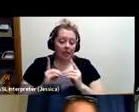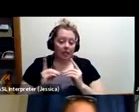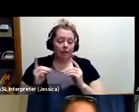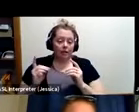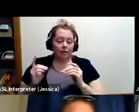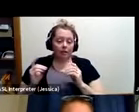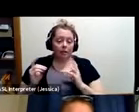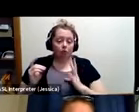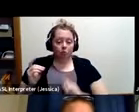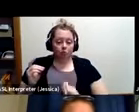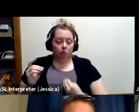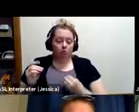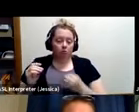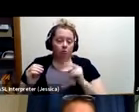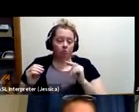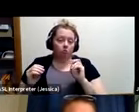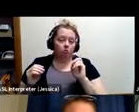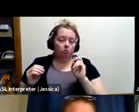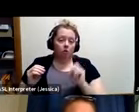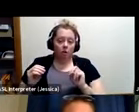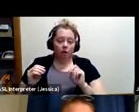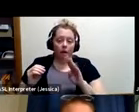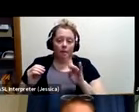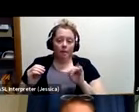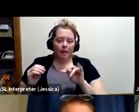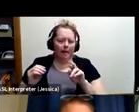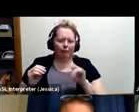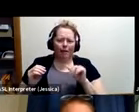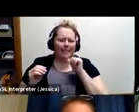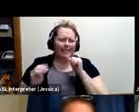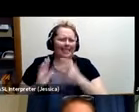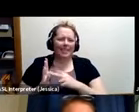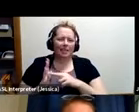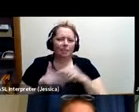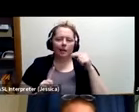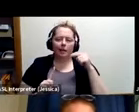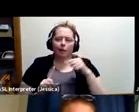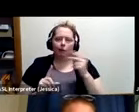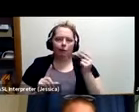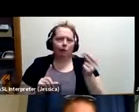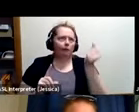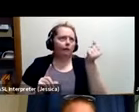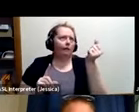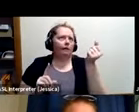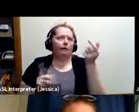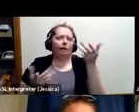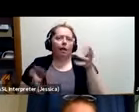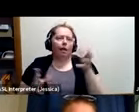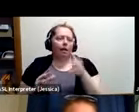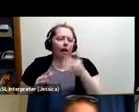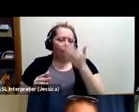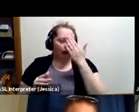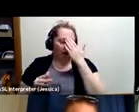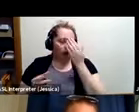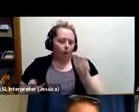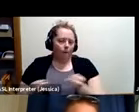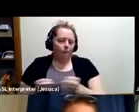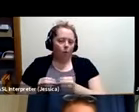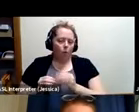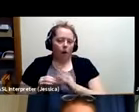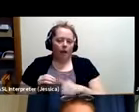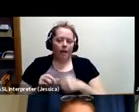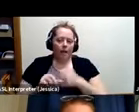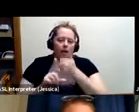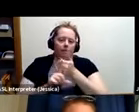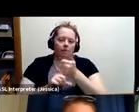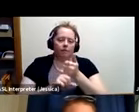folks, doesn't automatically imbue you with more knowledge around trans folks and non-binary folks than people who are cis folks who date